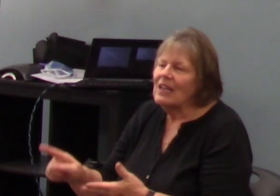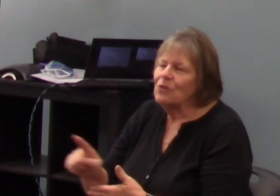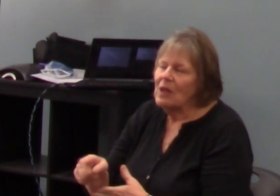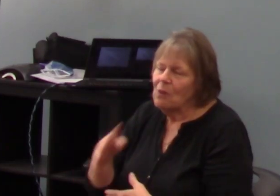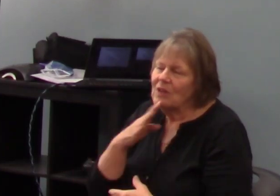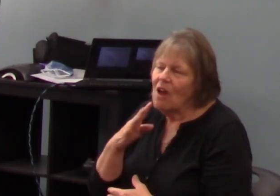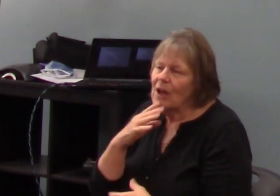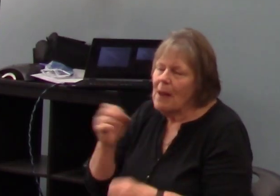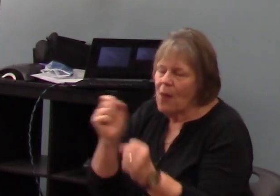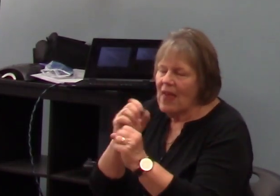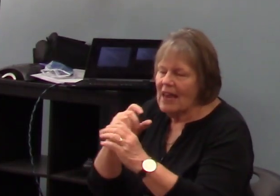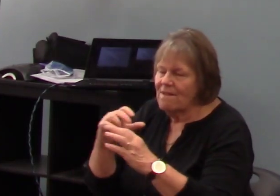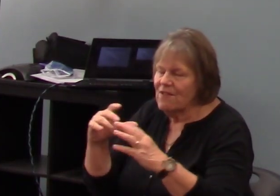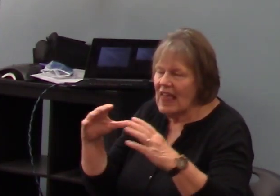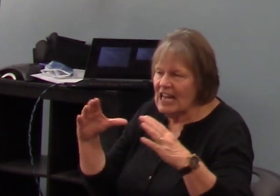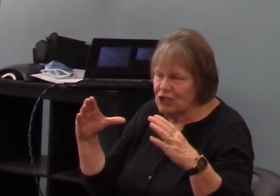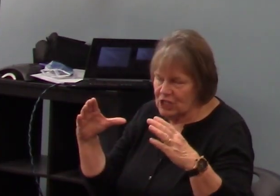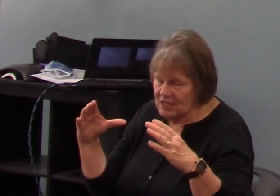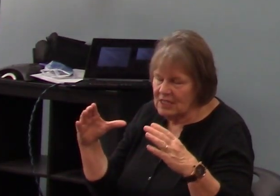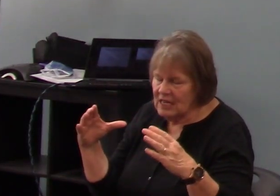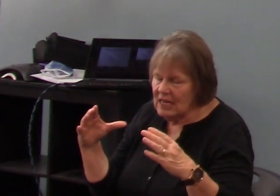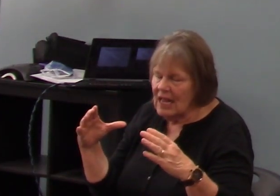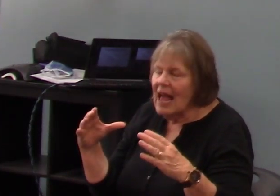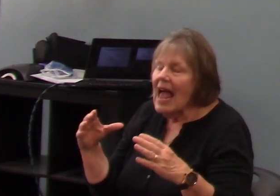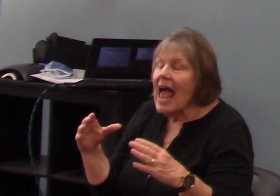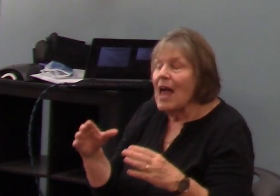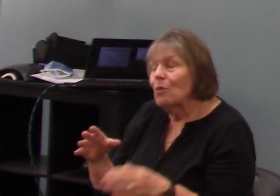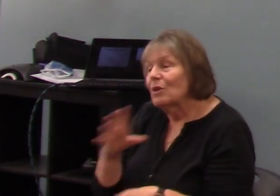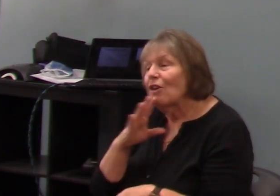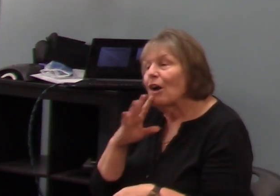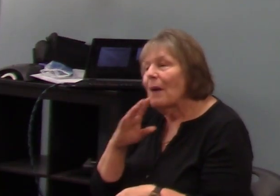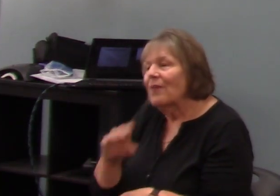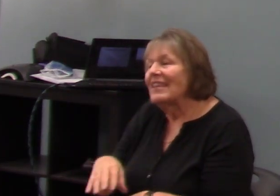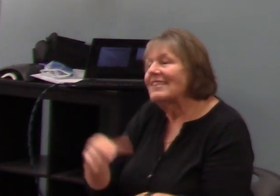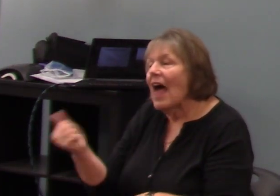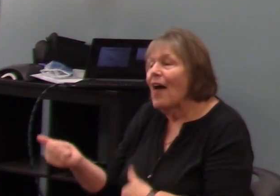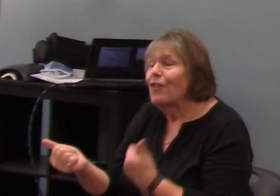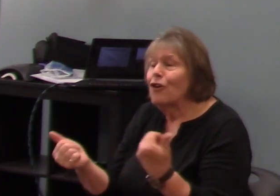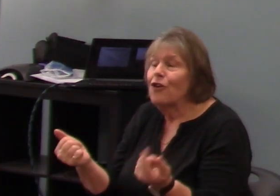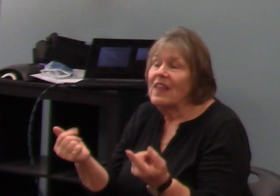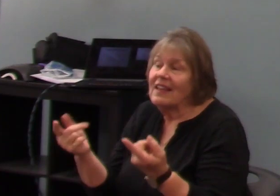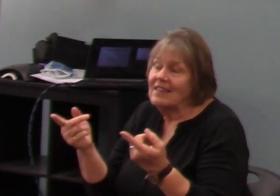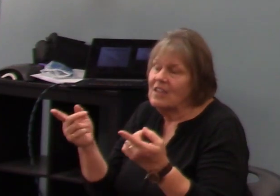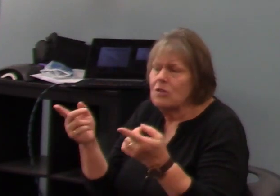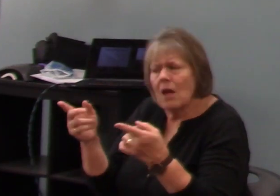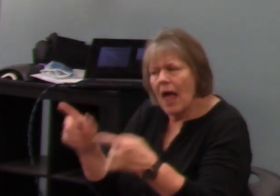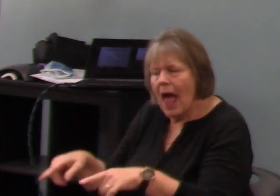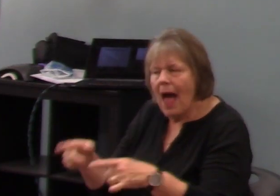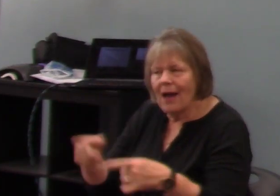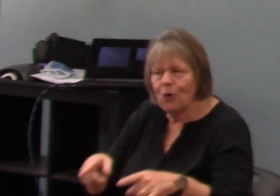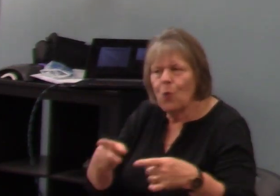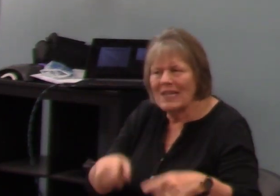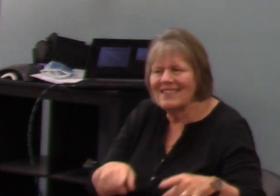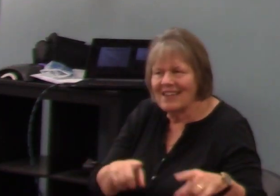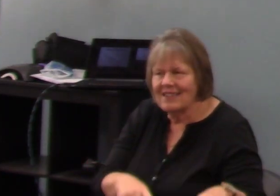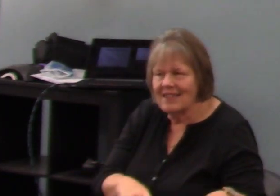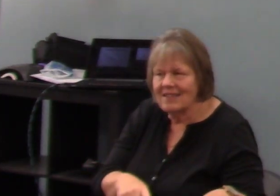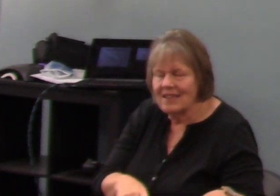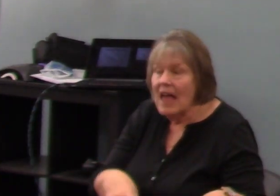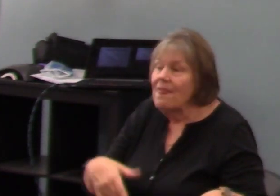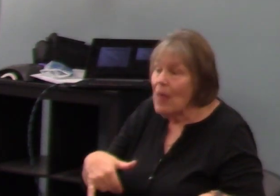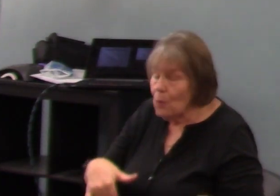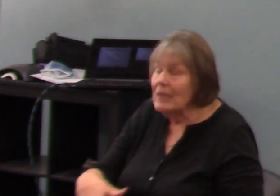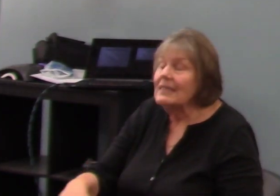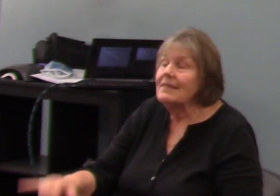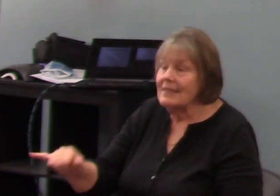they think it's doing. But we're also going to talk about all these other coincidences, not just with the Big Bang, but stuff that we still see today that we can measure